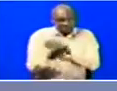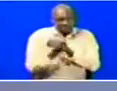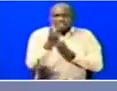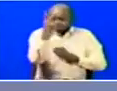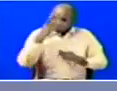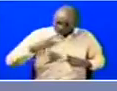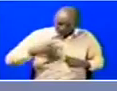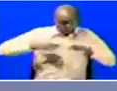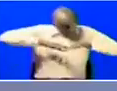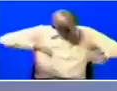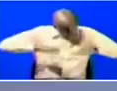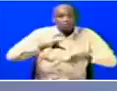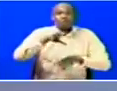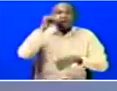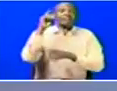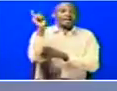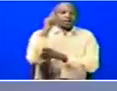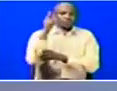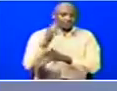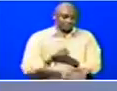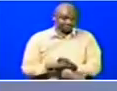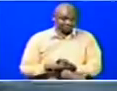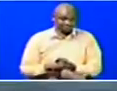two divers who found the helicopter.